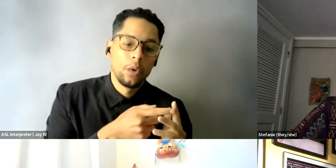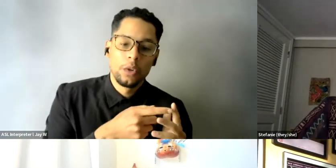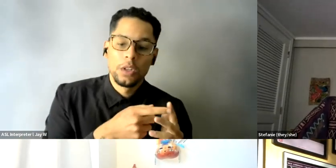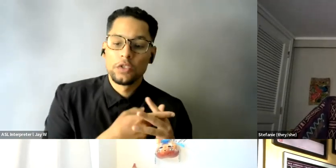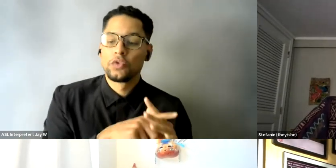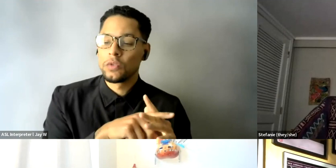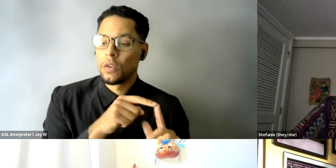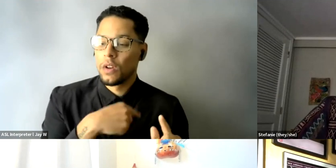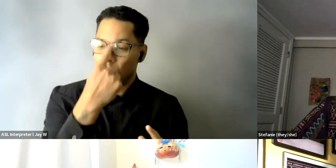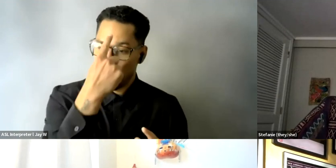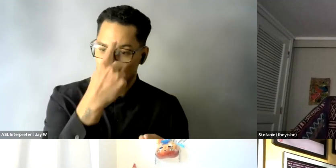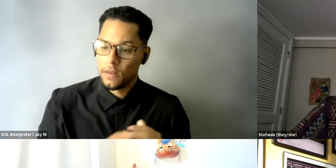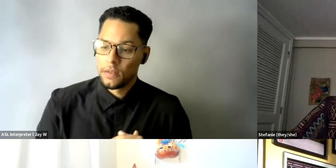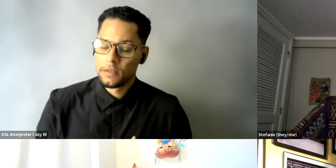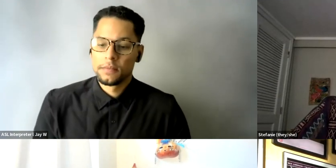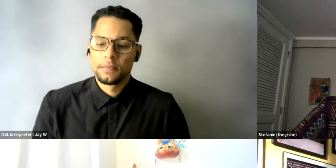these